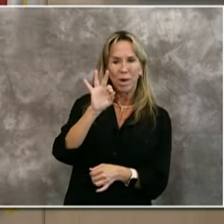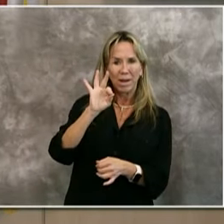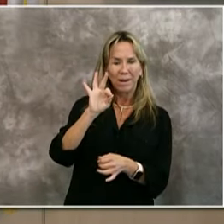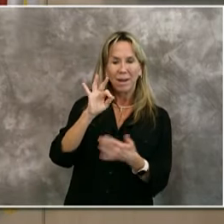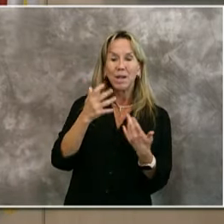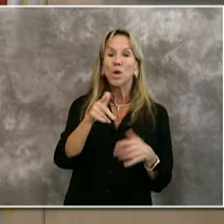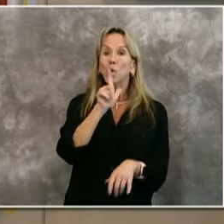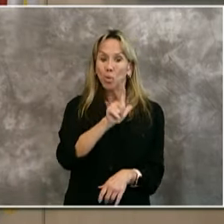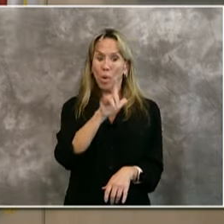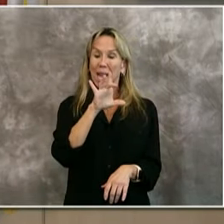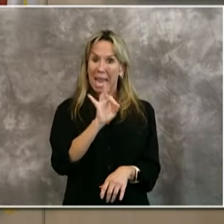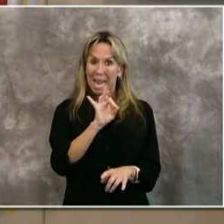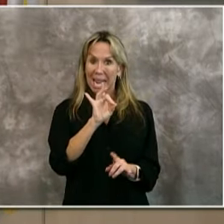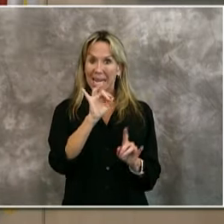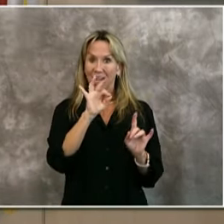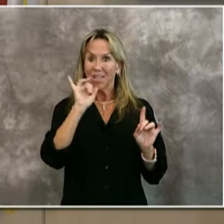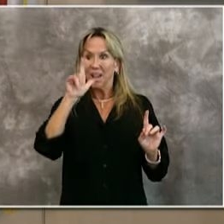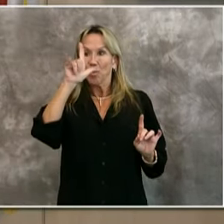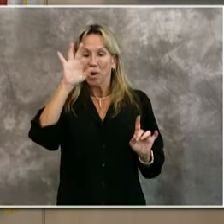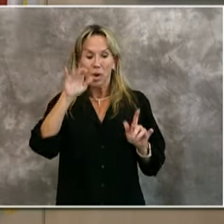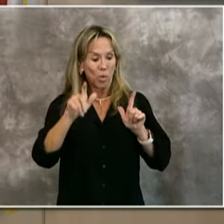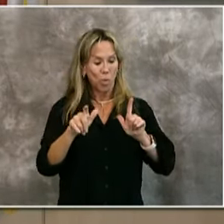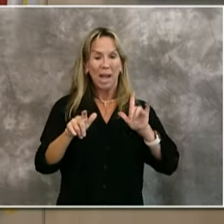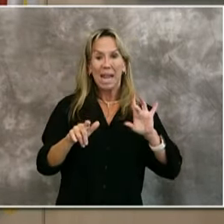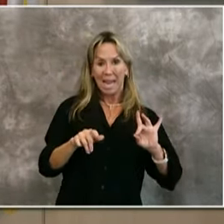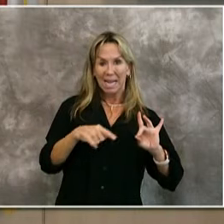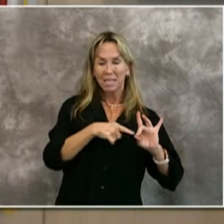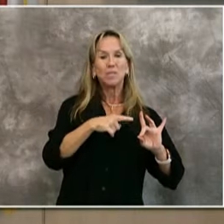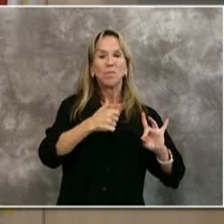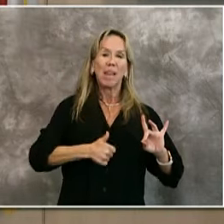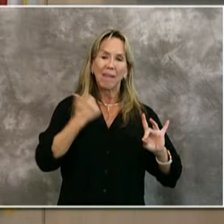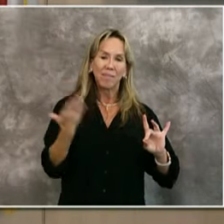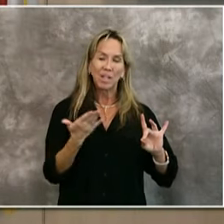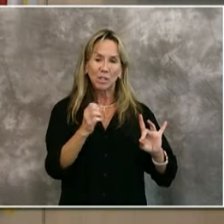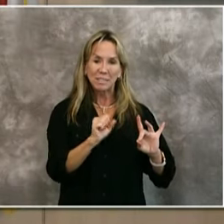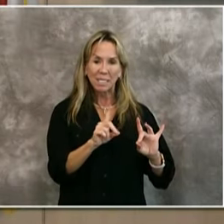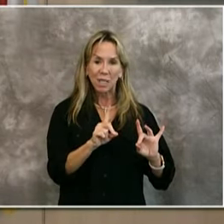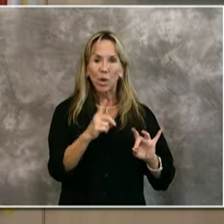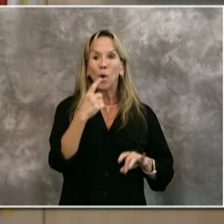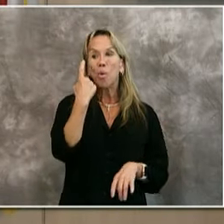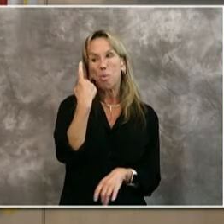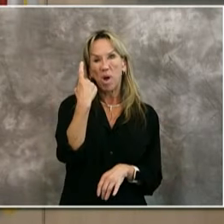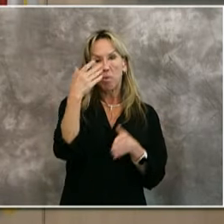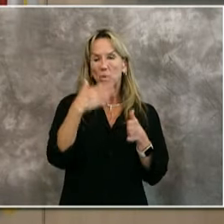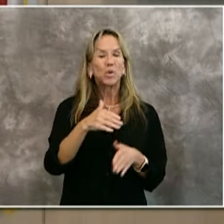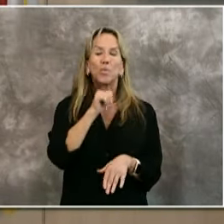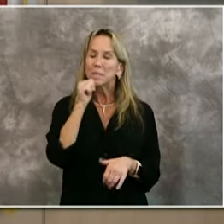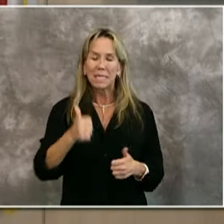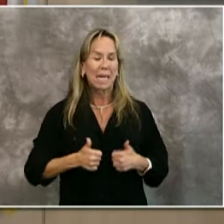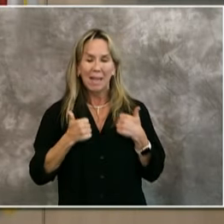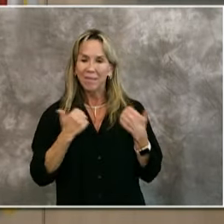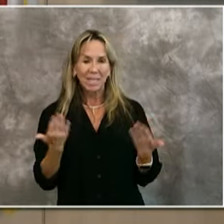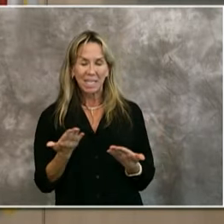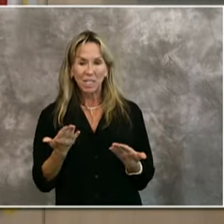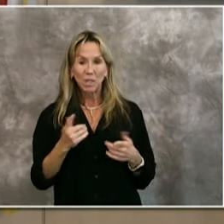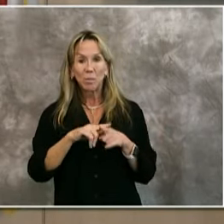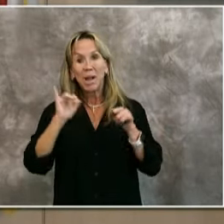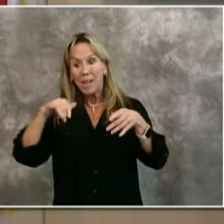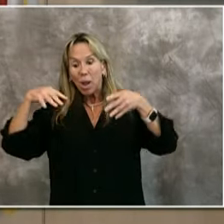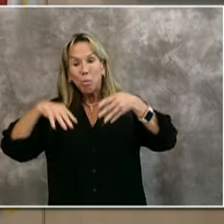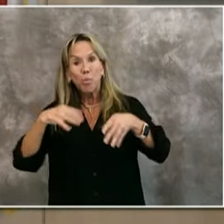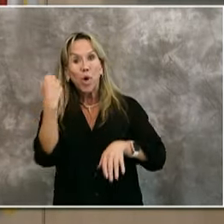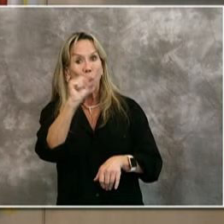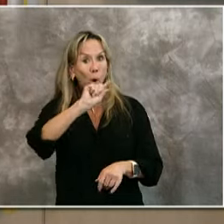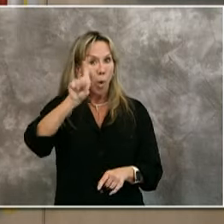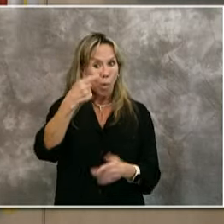residents of San Diego County. One was a non-resident, and those protests were not just in San